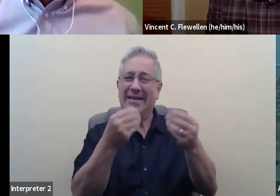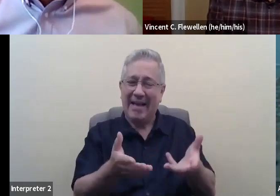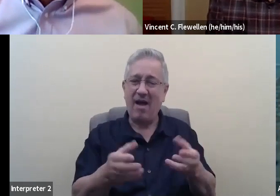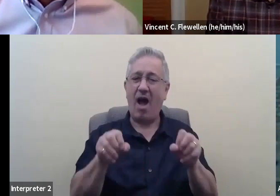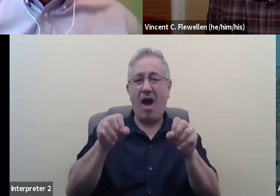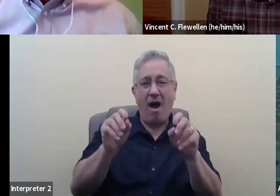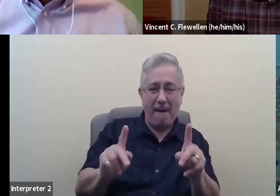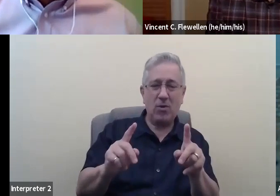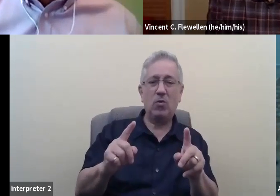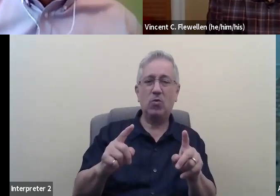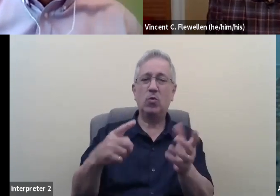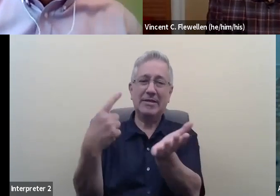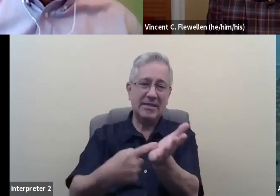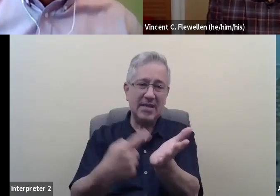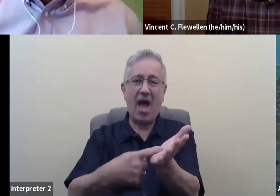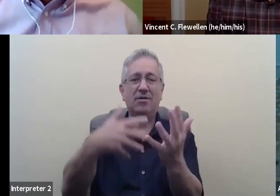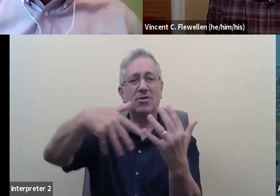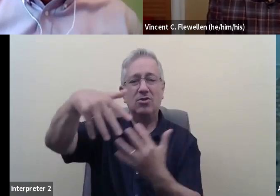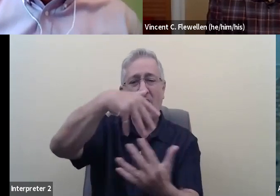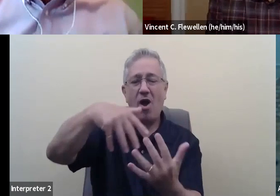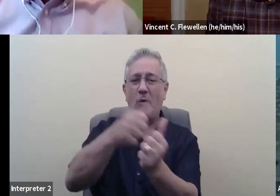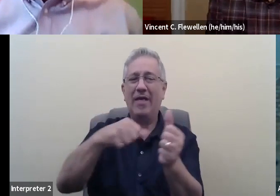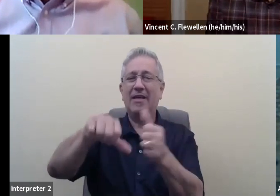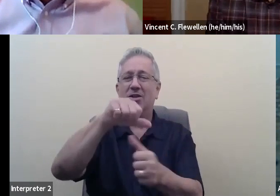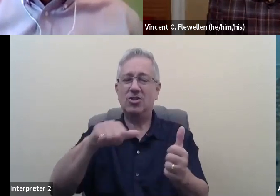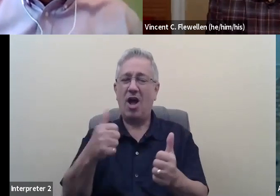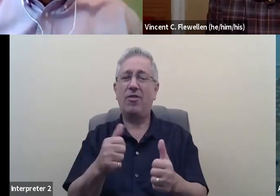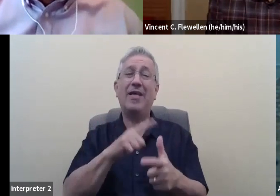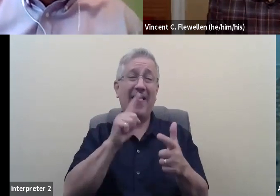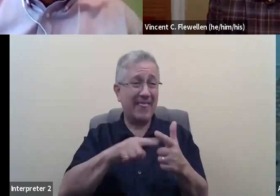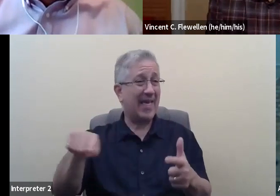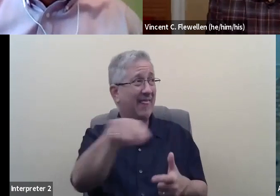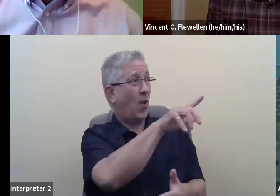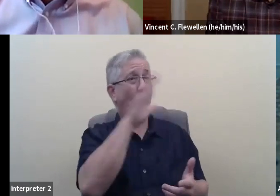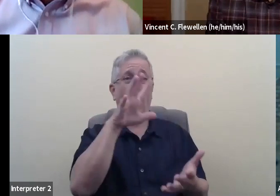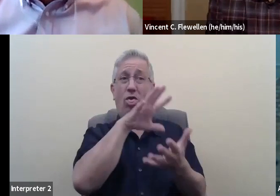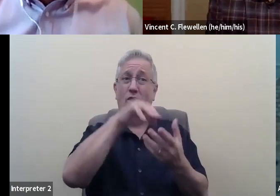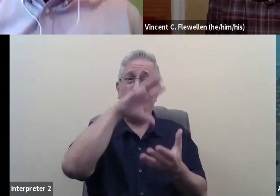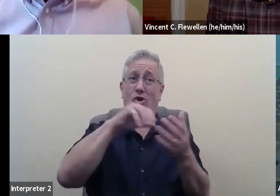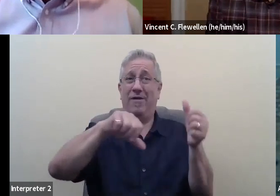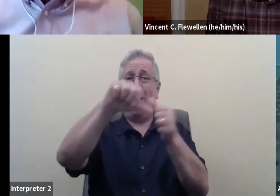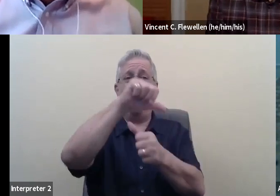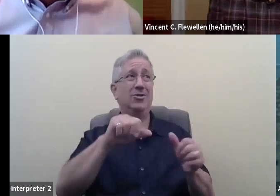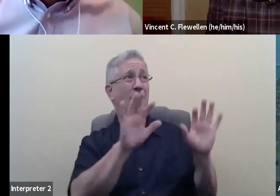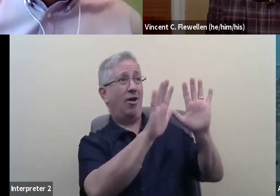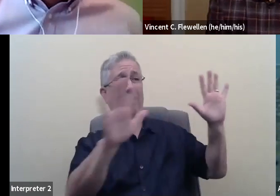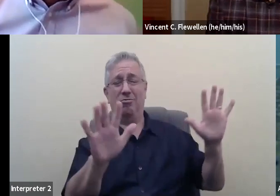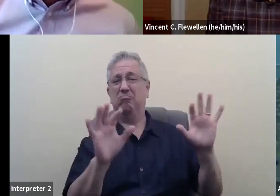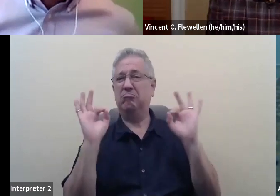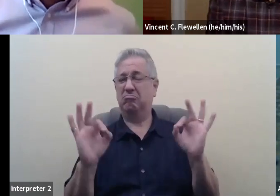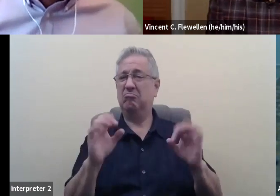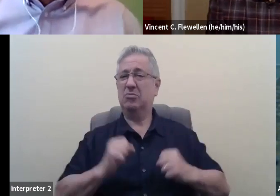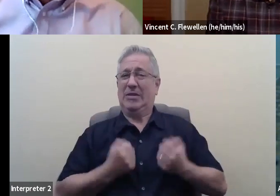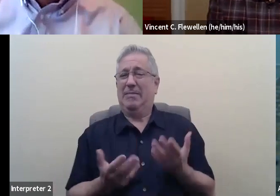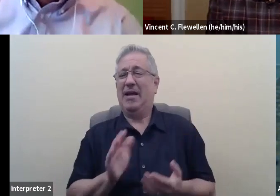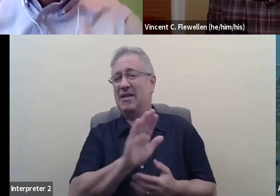these conversations and to interact and be able to learn from each other and express, their lived experiences. I just